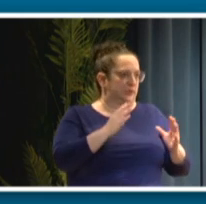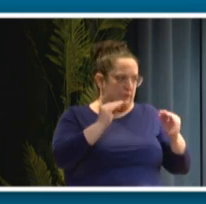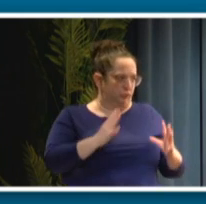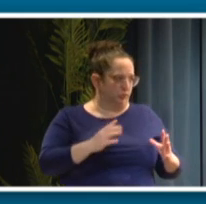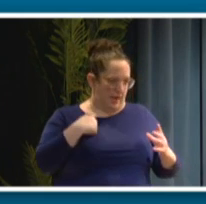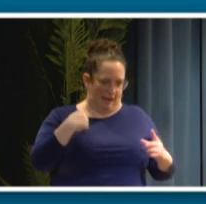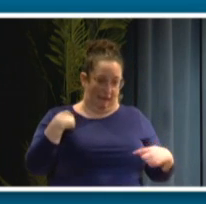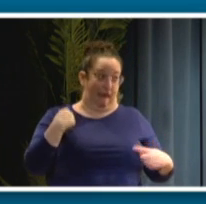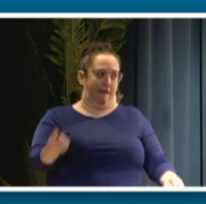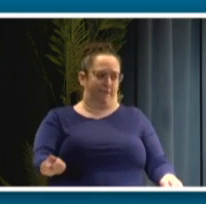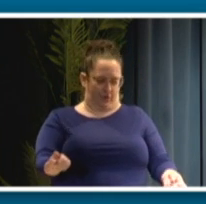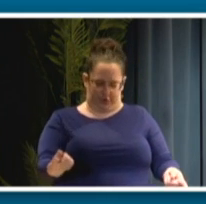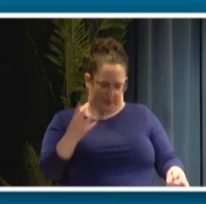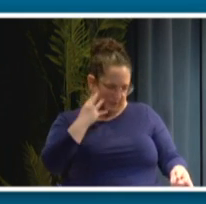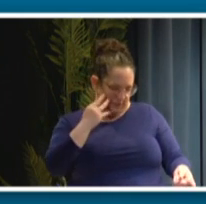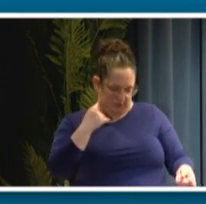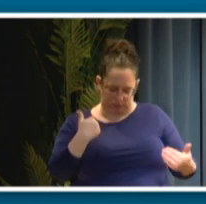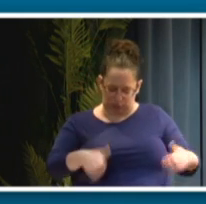and the teacher